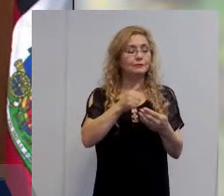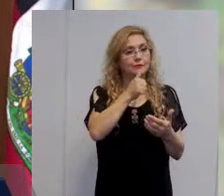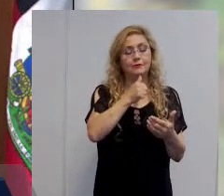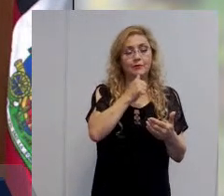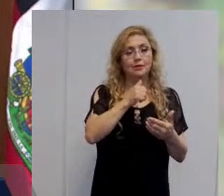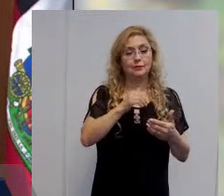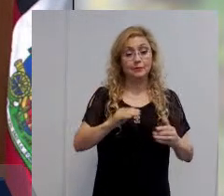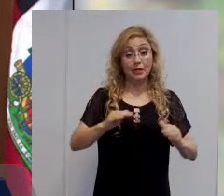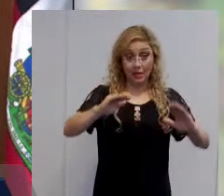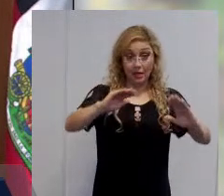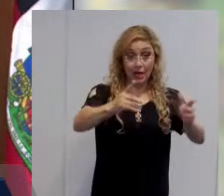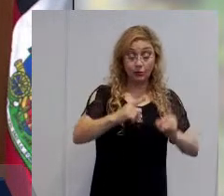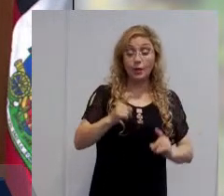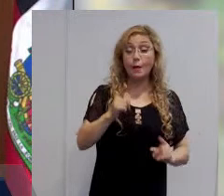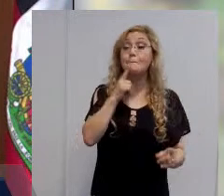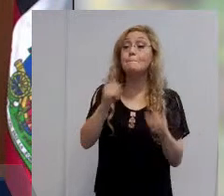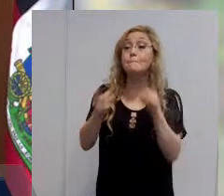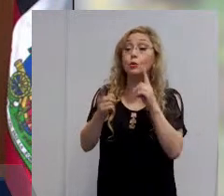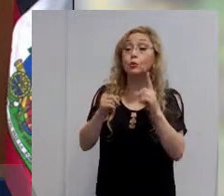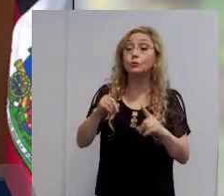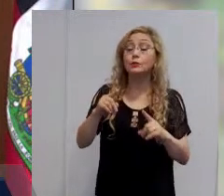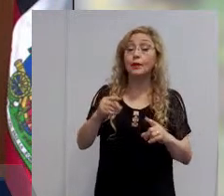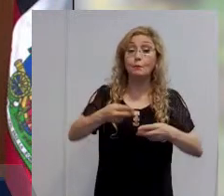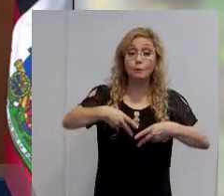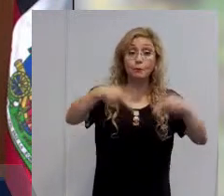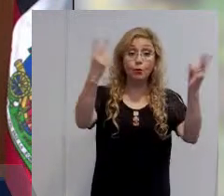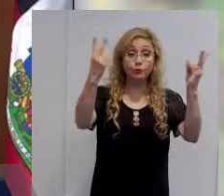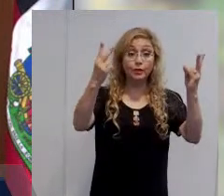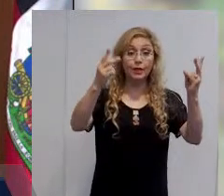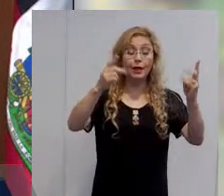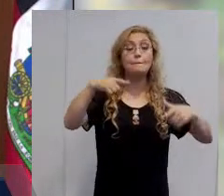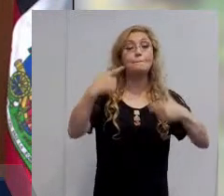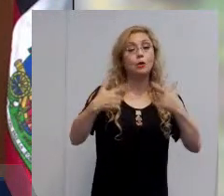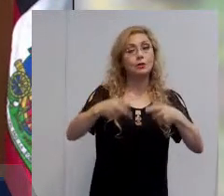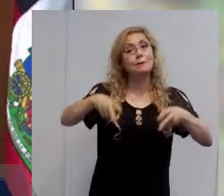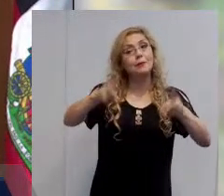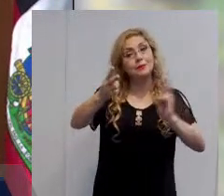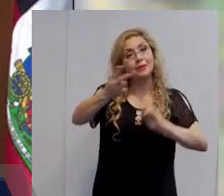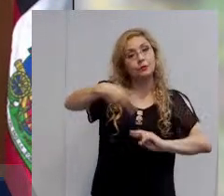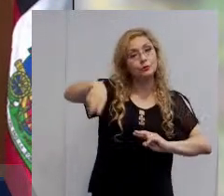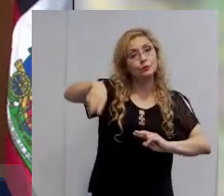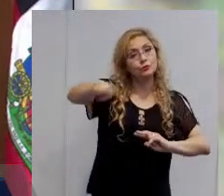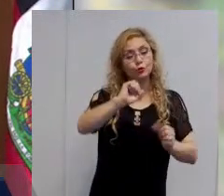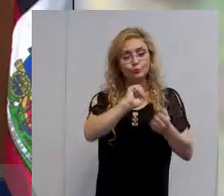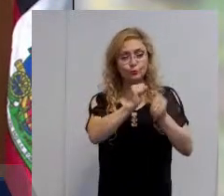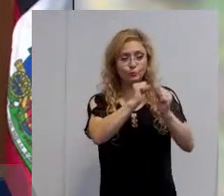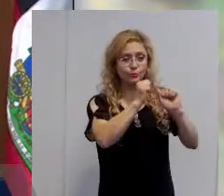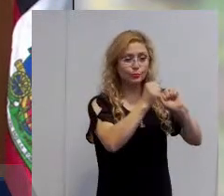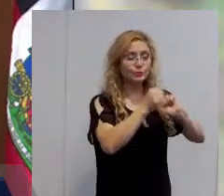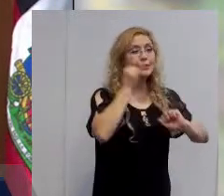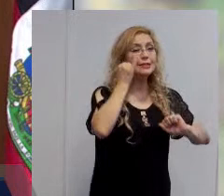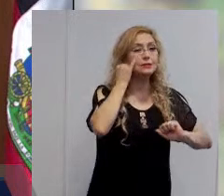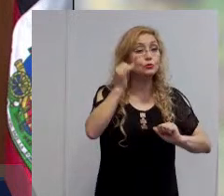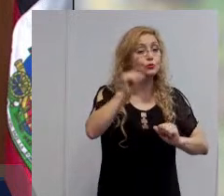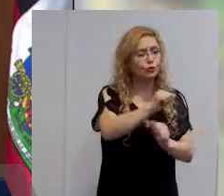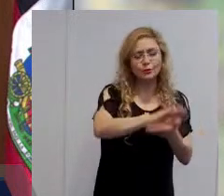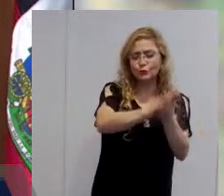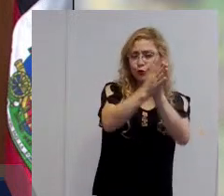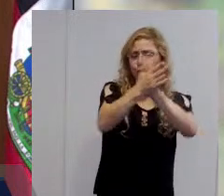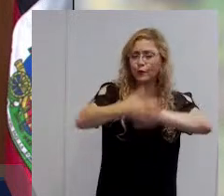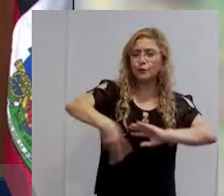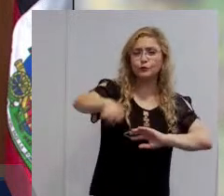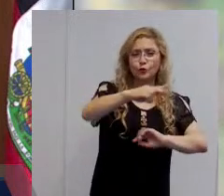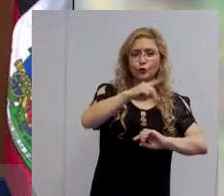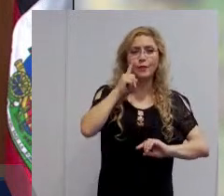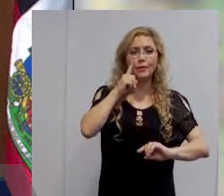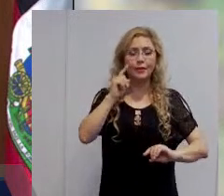but our government is just now working on sending this draft to a public consultation, and so that all of the